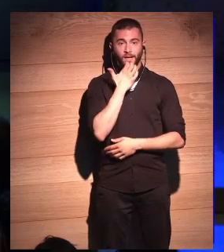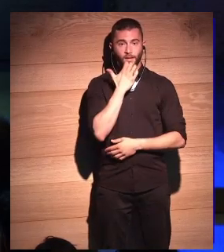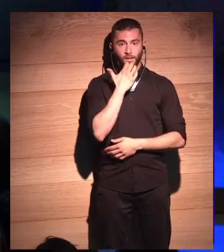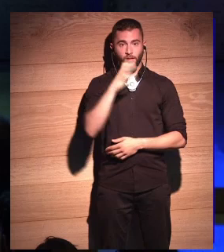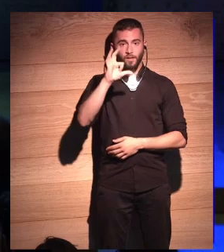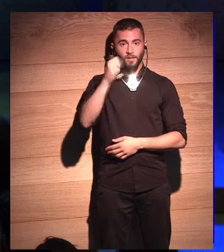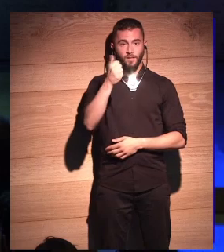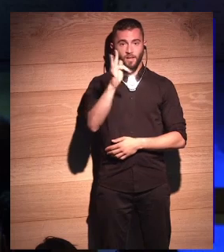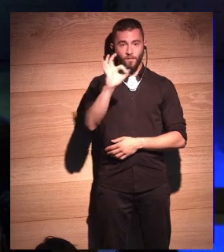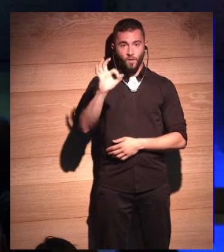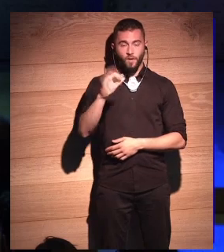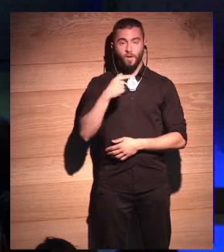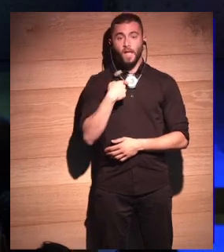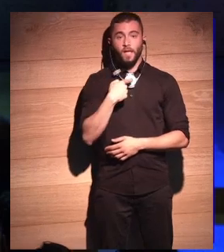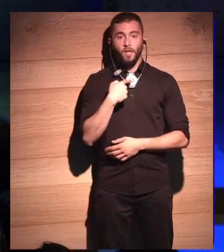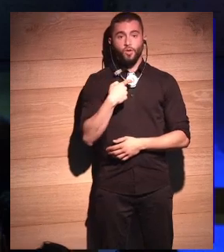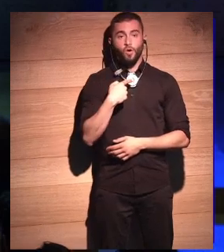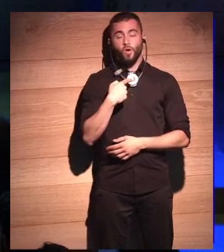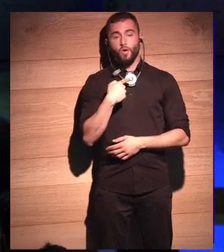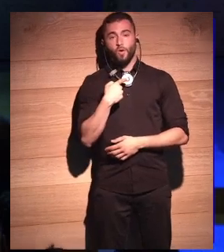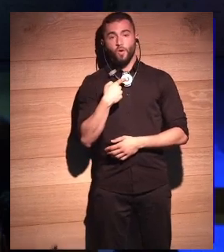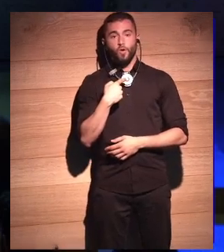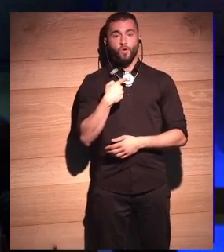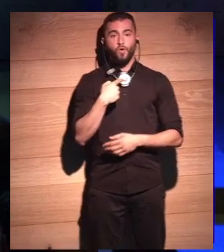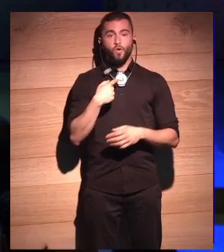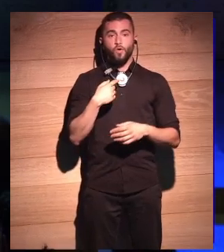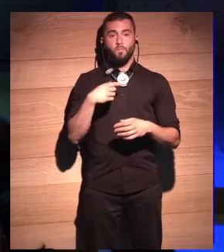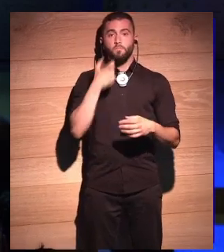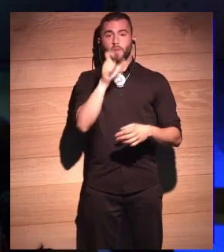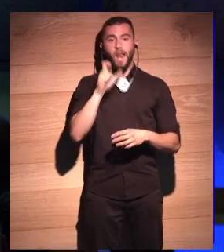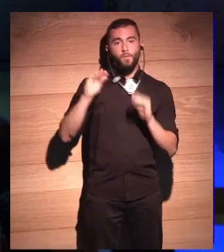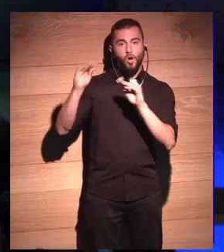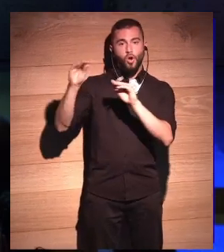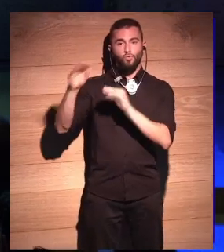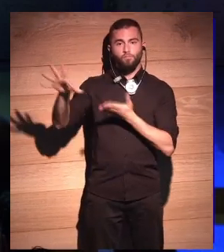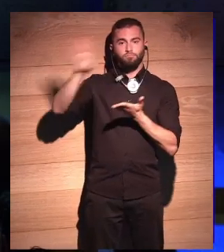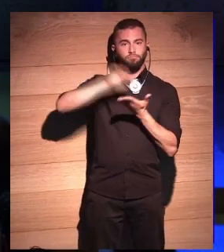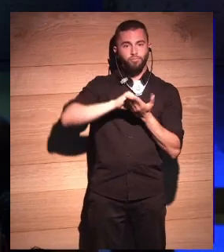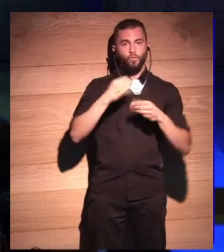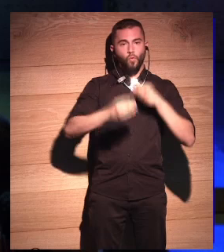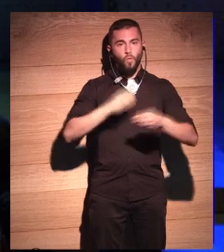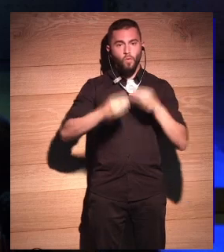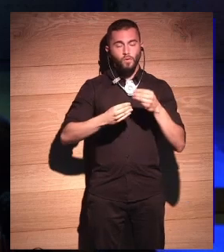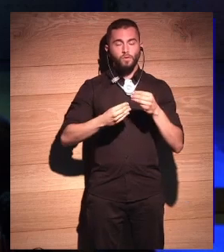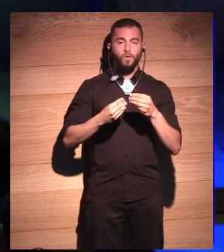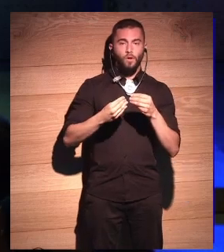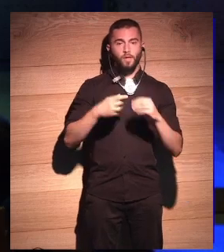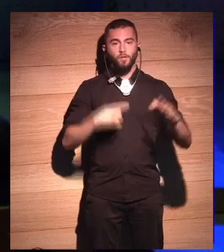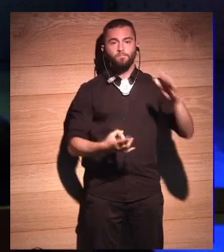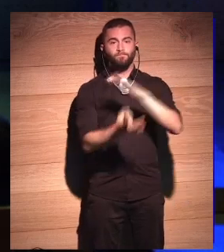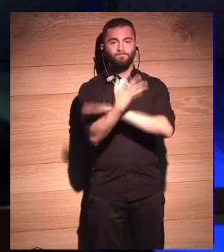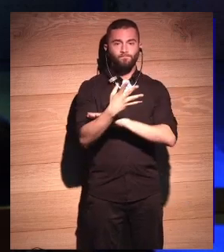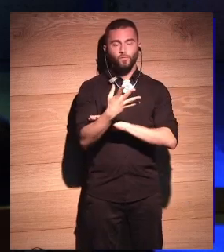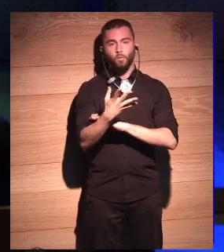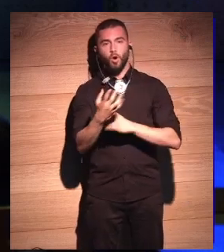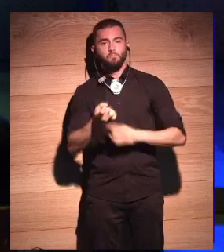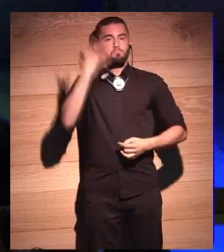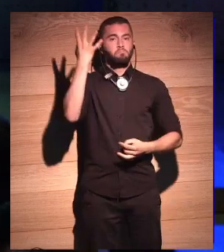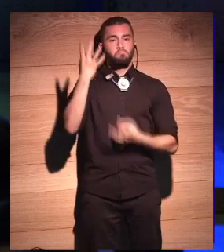words and sort of like kind of jamming, but with these gloves. So what I was just saying, that usually it's very tricky to